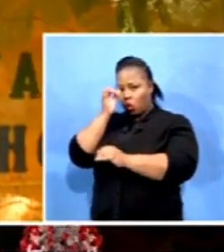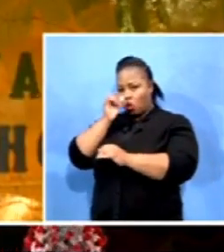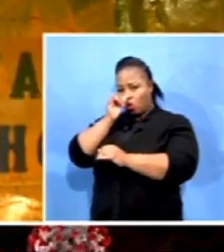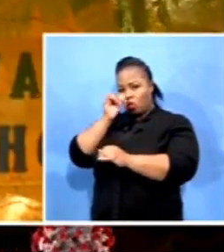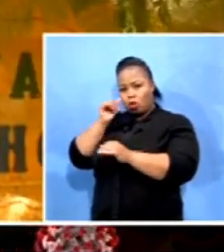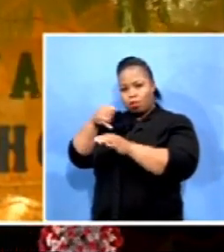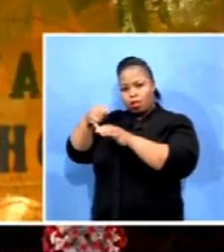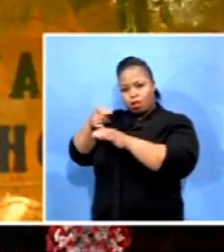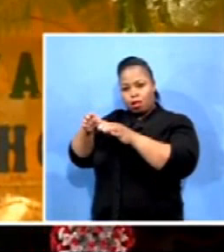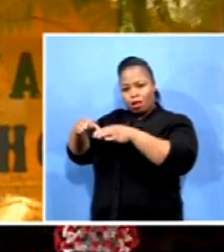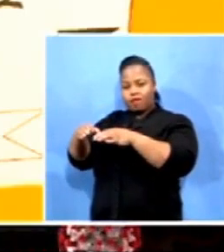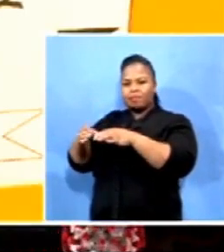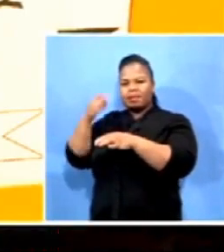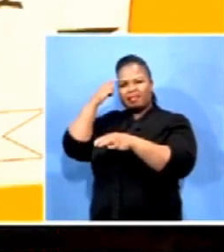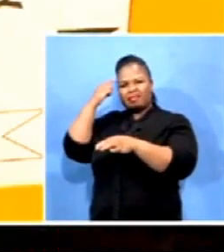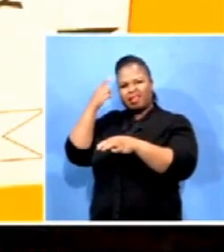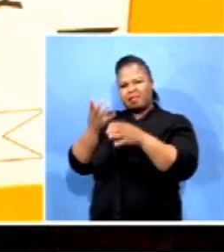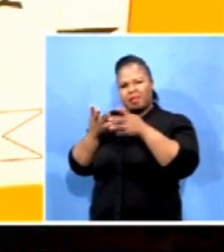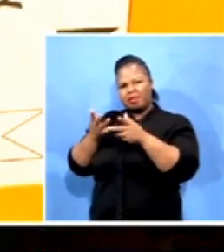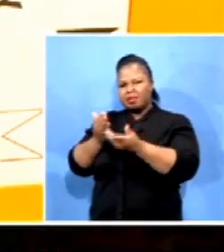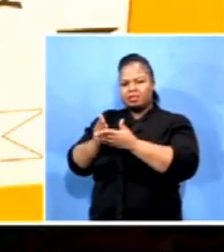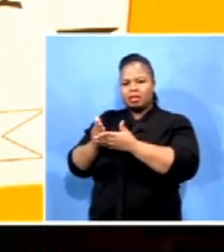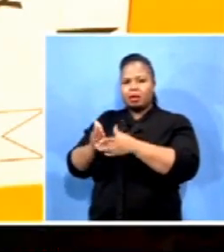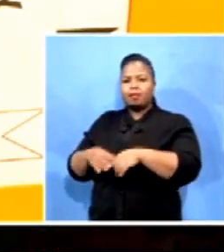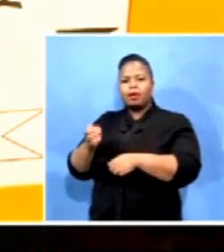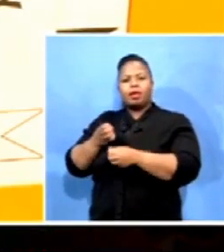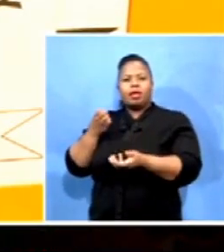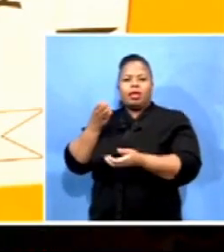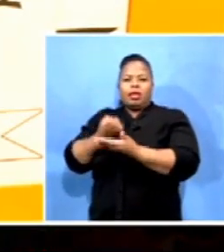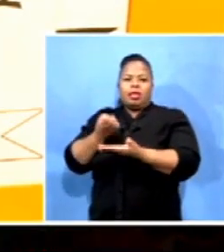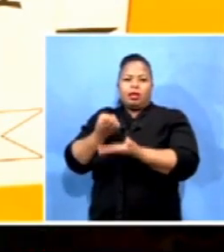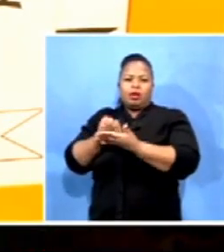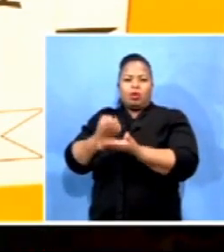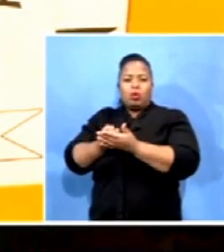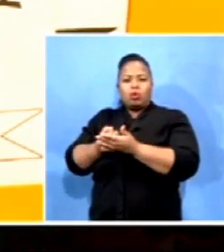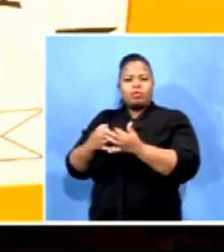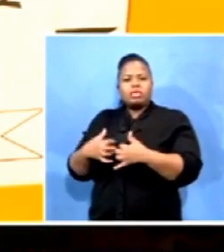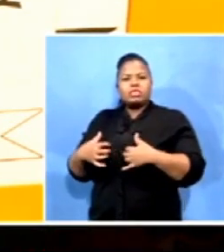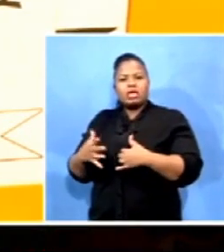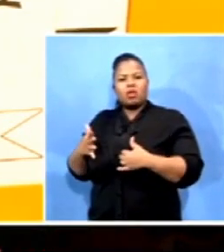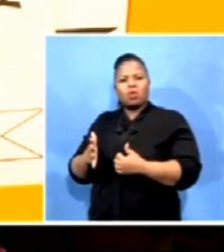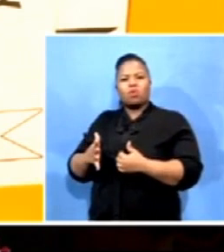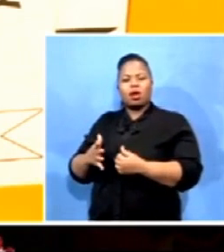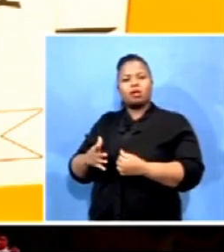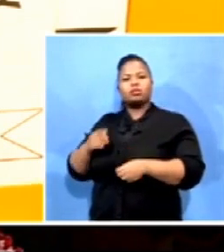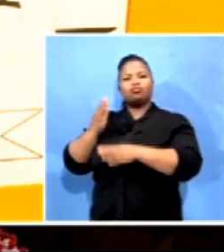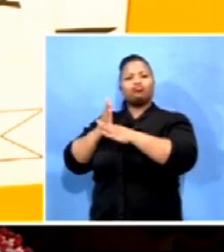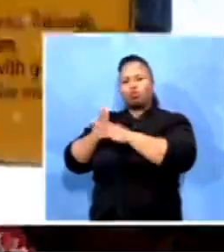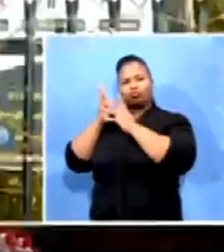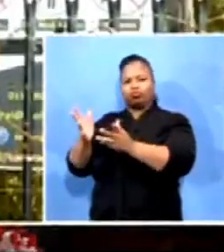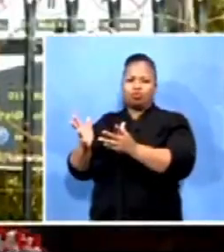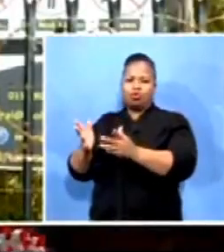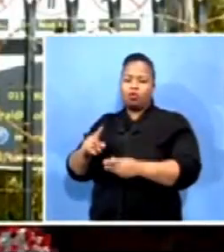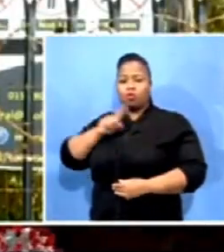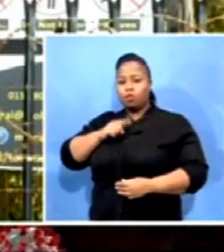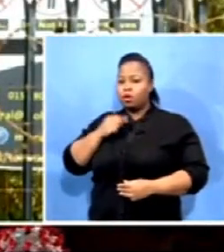as well as great economic aspirations. And why do we say this? Is because we're noticing a new